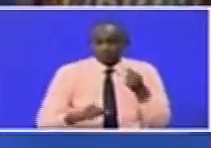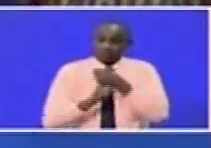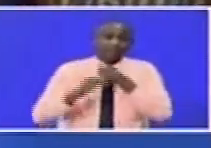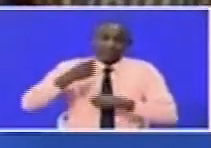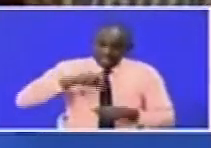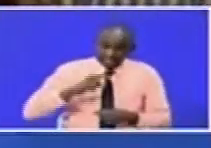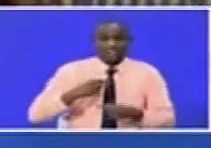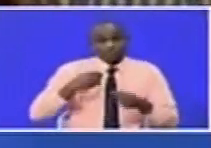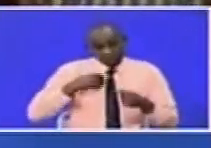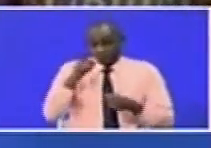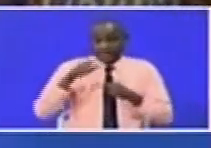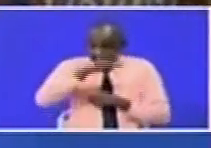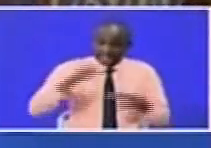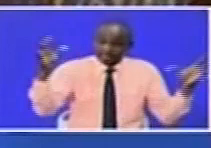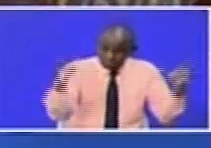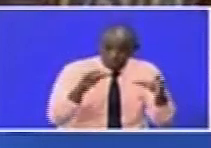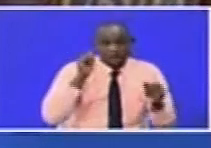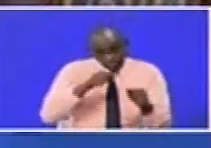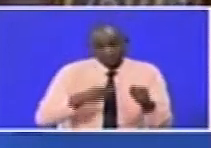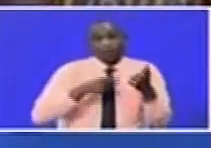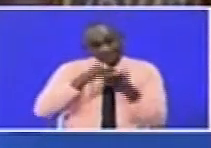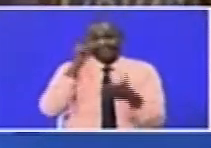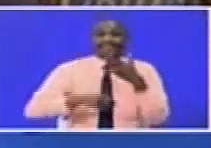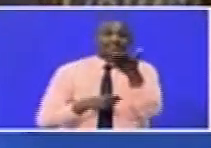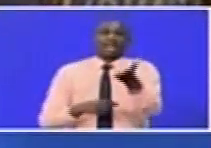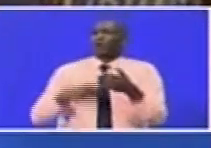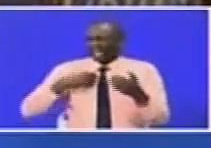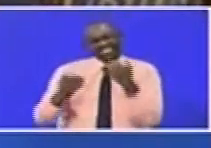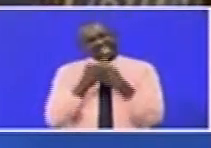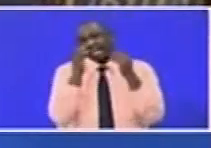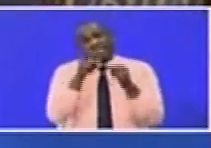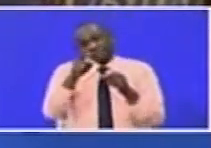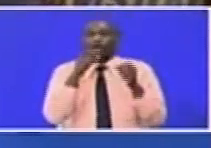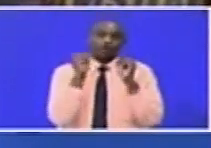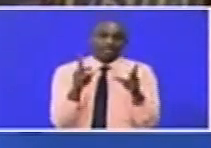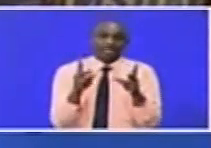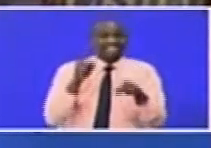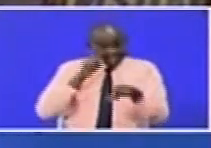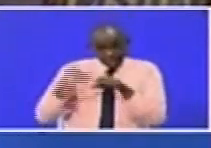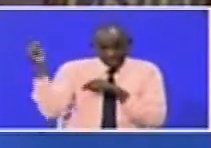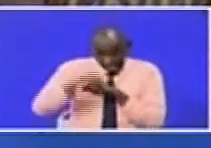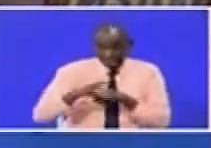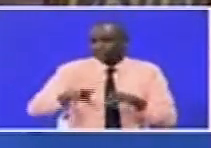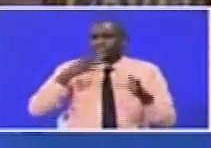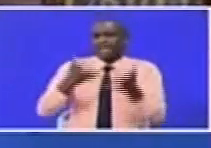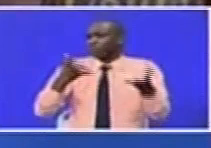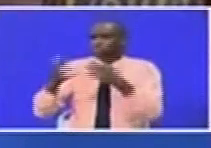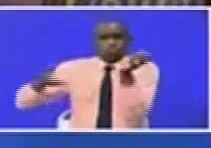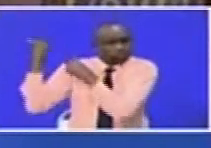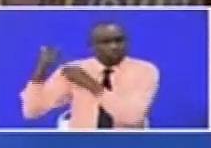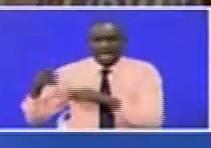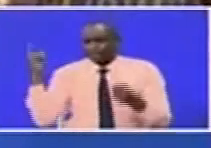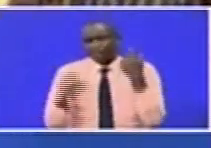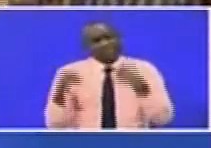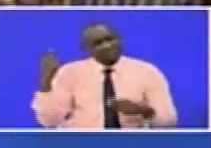us, to put us in one place, and we can even pay taxes. We don't mind doing that because when they come and take our products away and beat